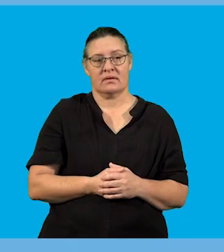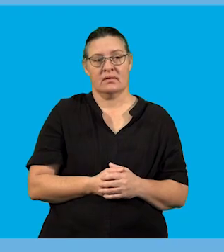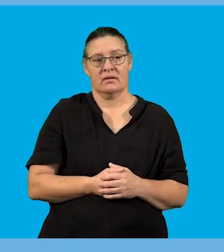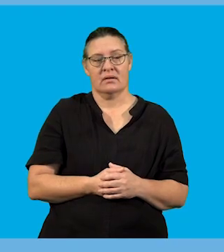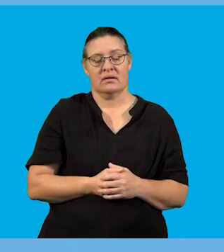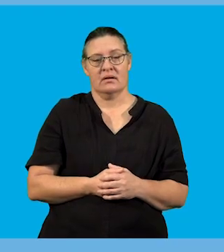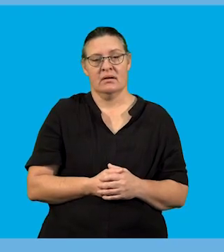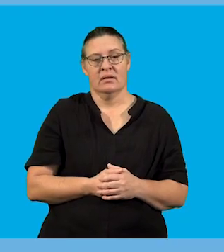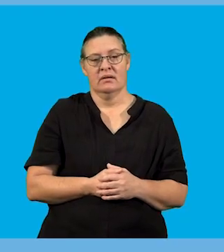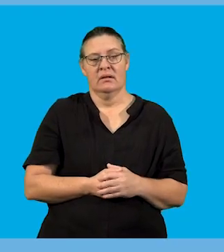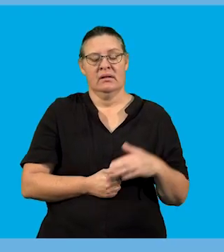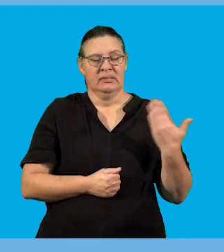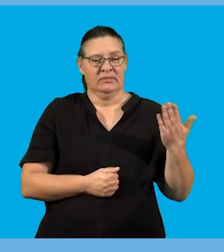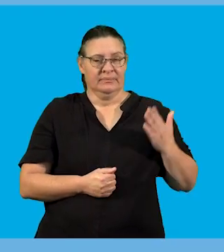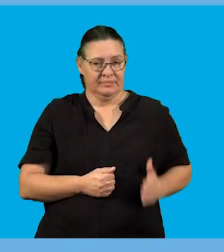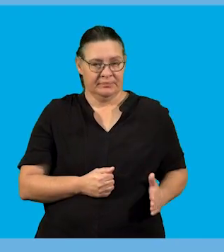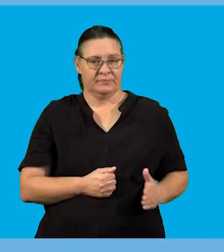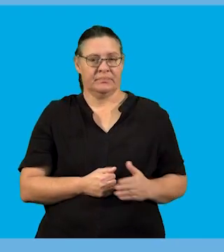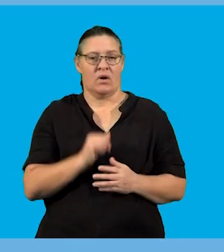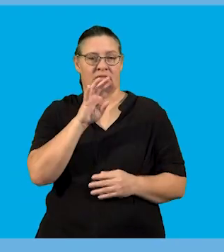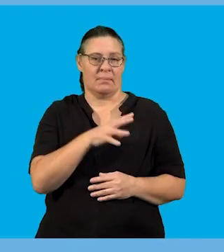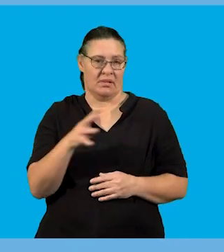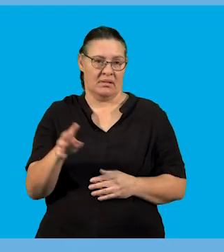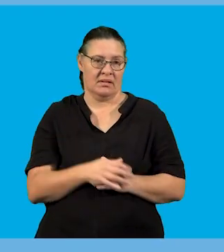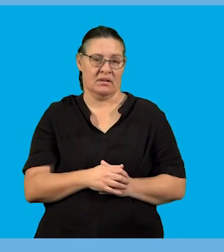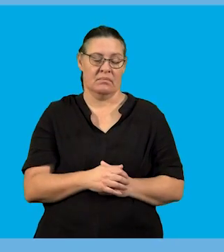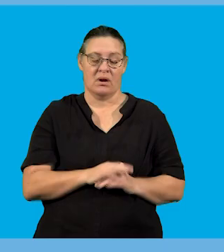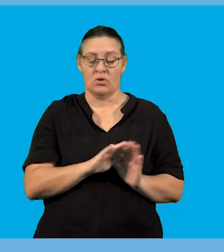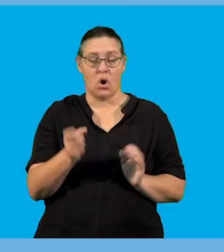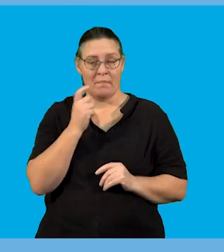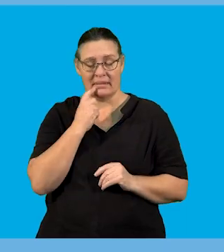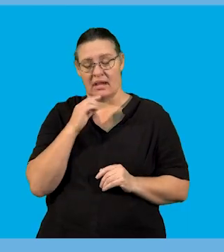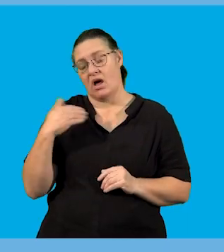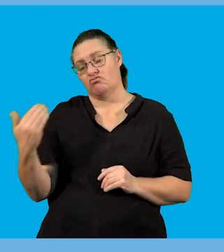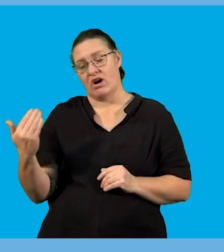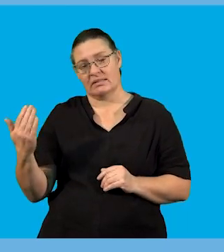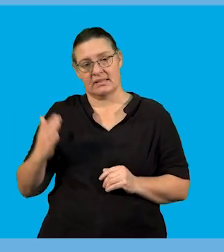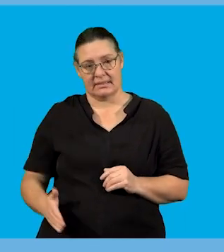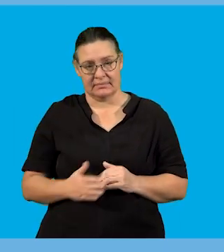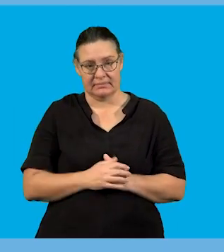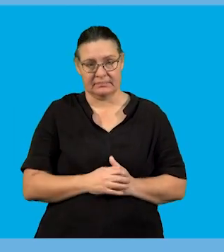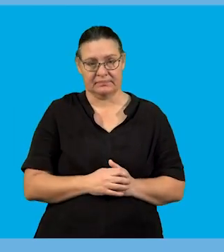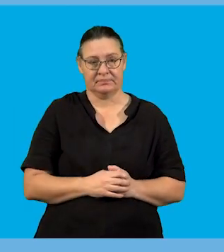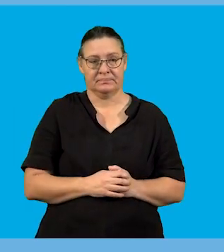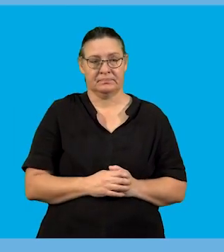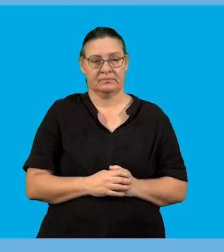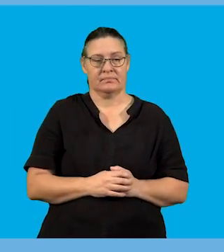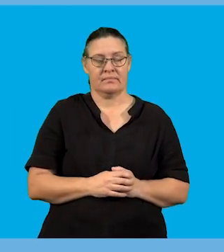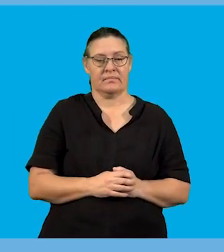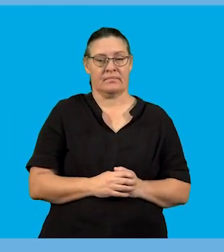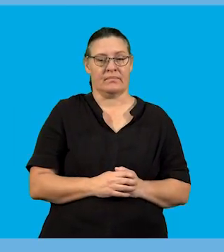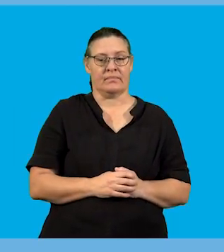The left-hand side of the periodic table, which then means our nonmetals are found on the right-hand side.